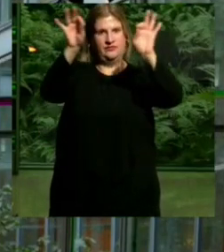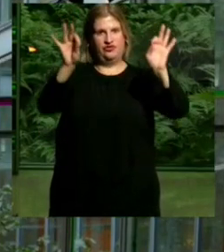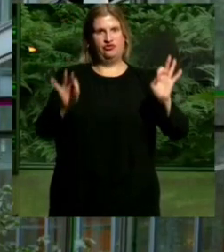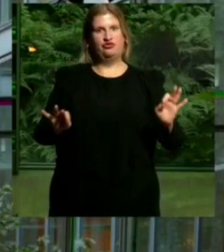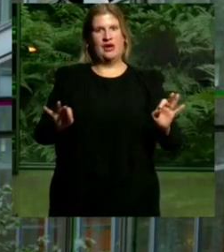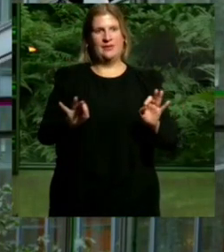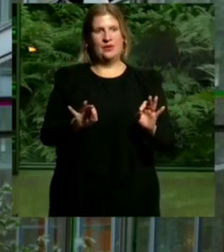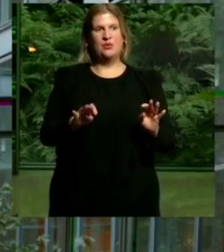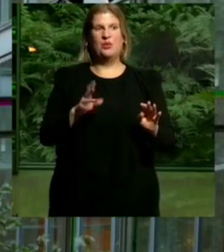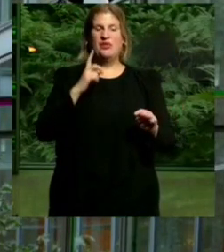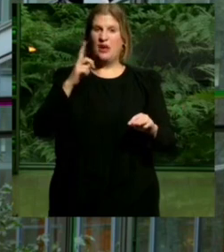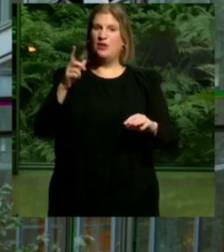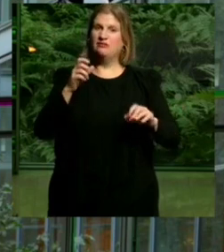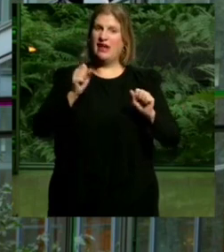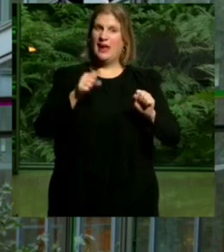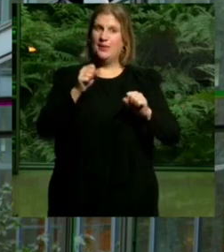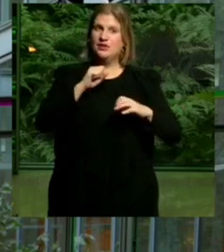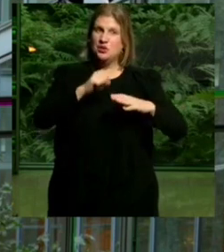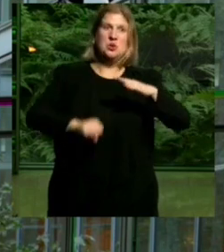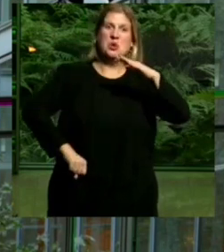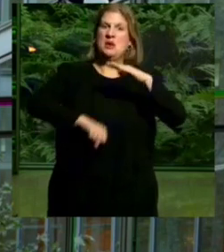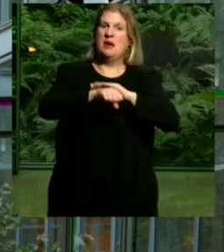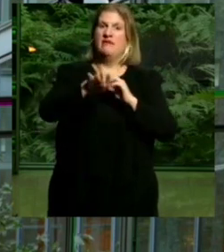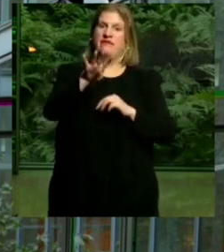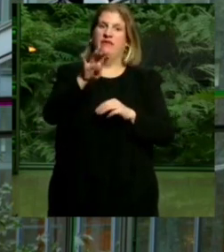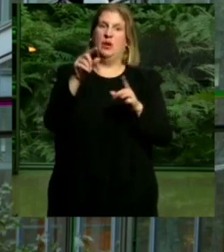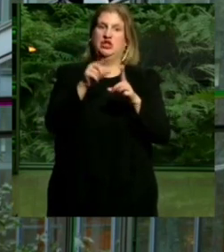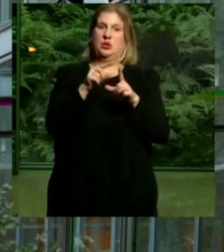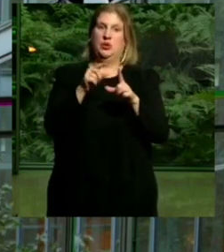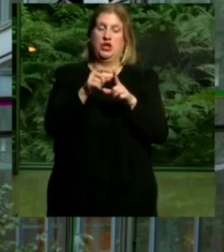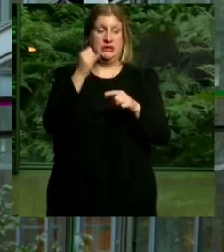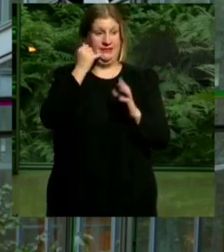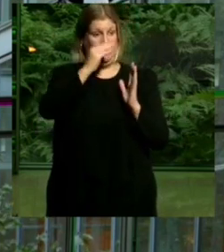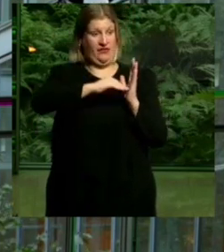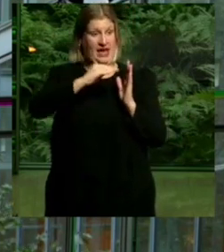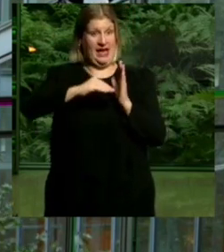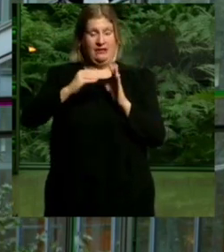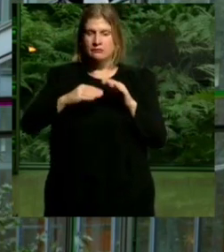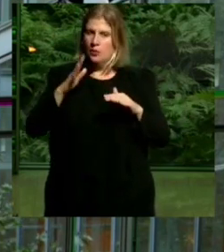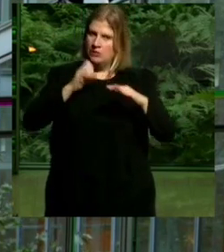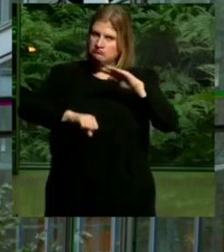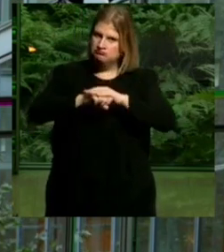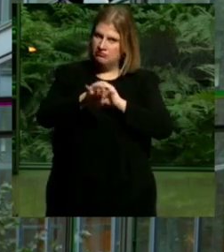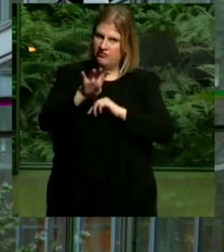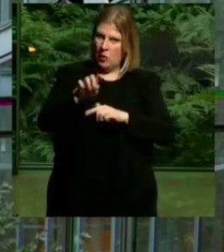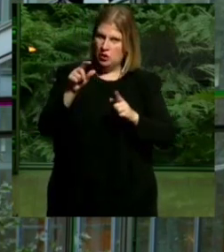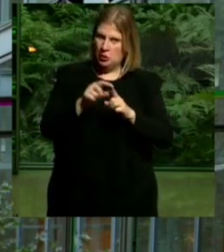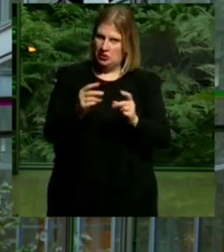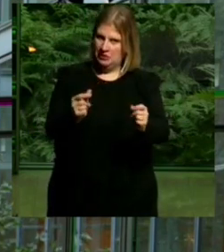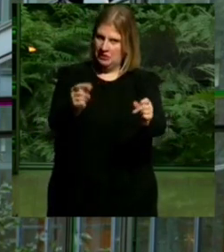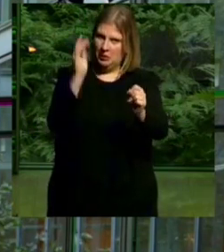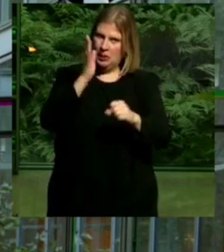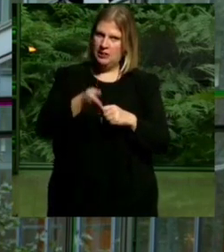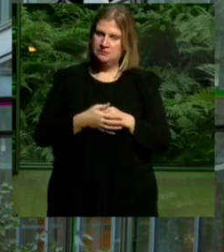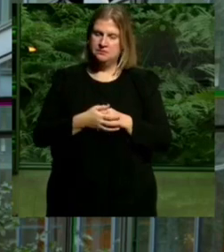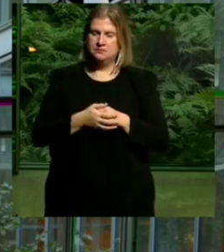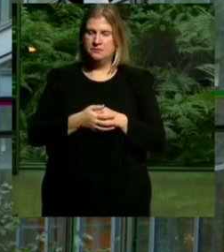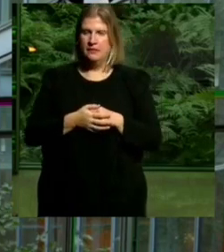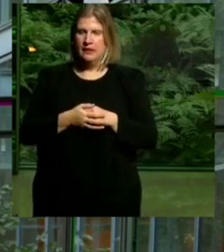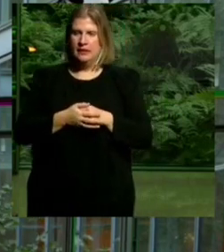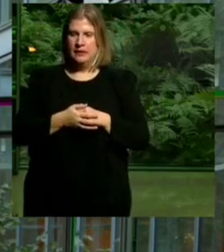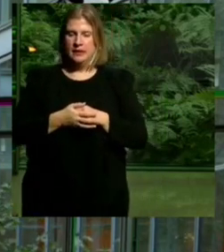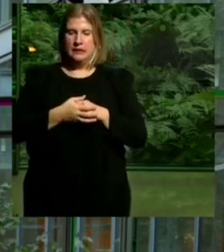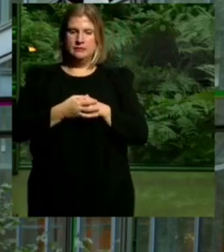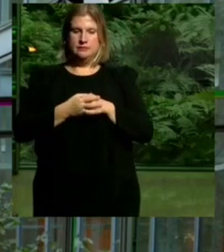those 400 words actually fairly easily. Like if you start to fill out these things, you'll get to the 400 words fairly fast. Now let's